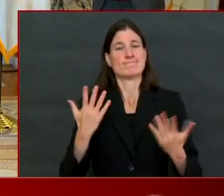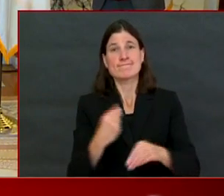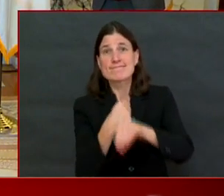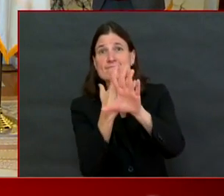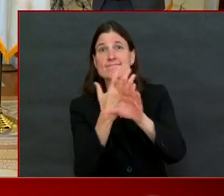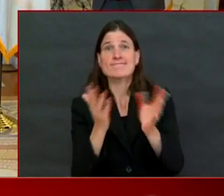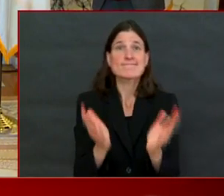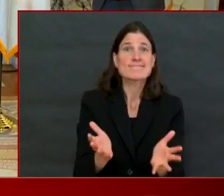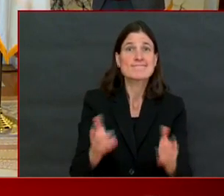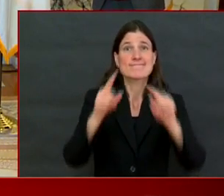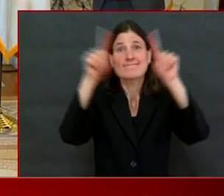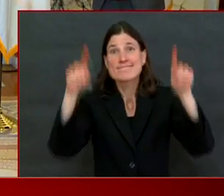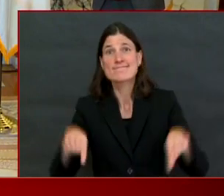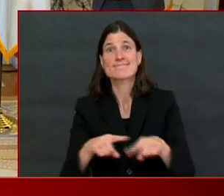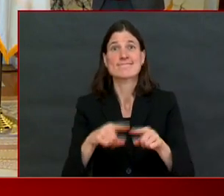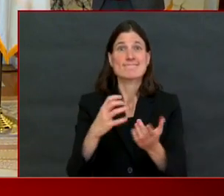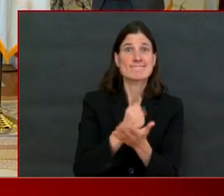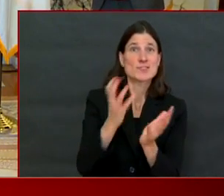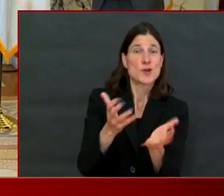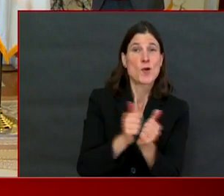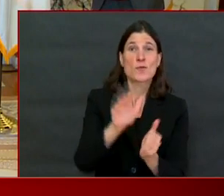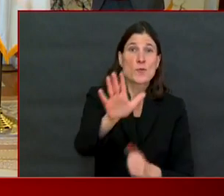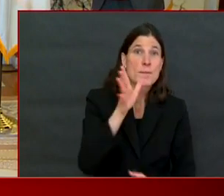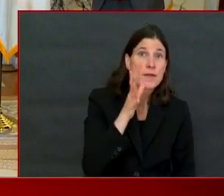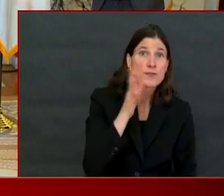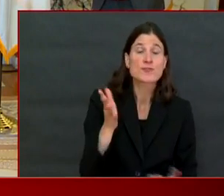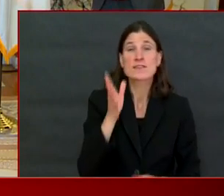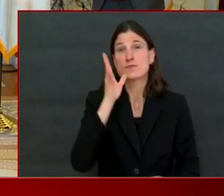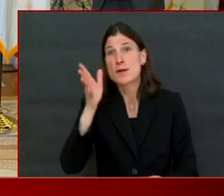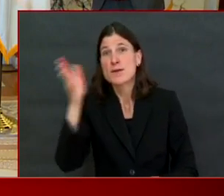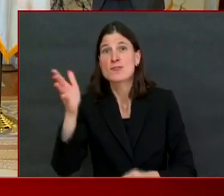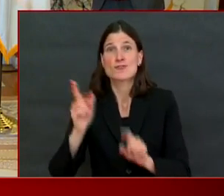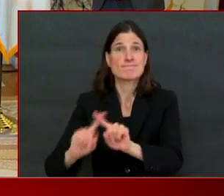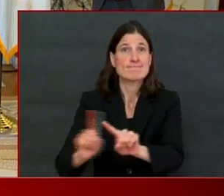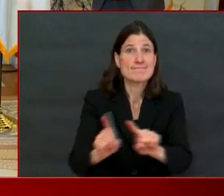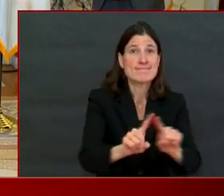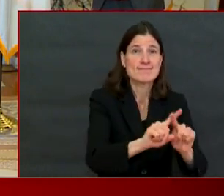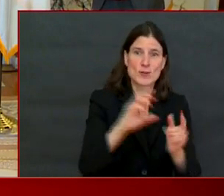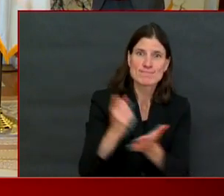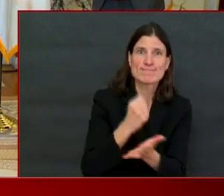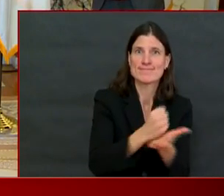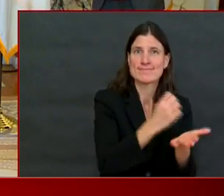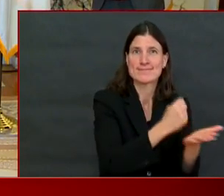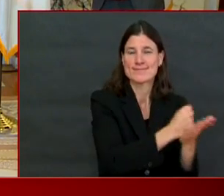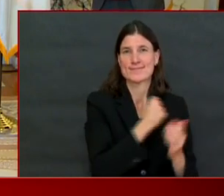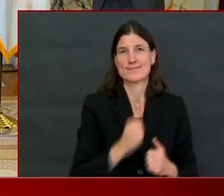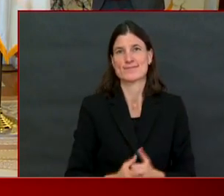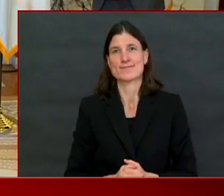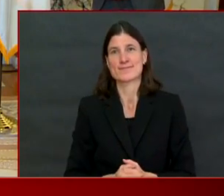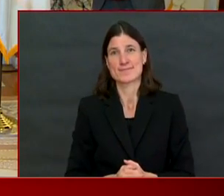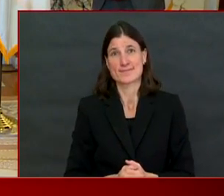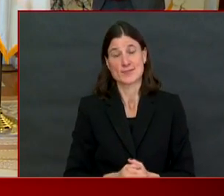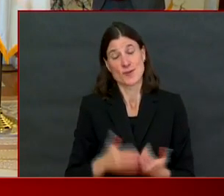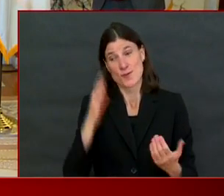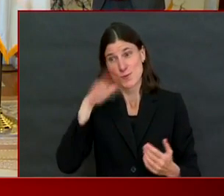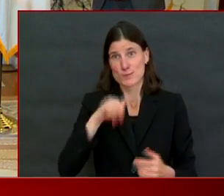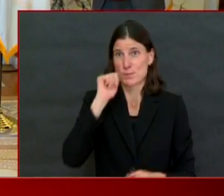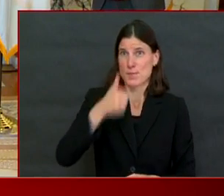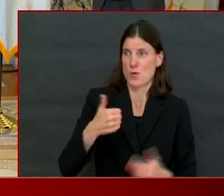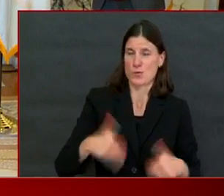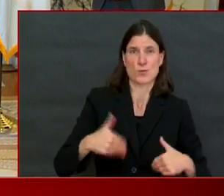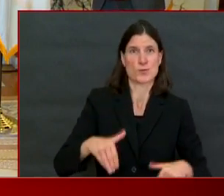or in connecting with family remotely in some other creative way this weekend. That's the way we can all